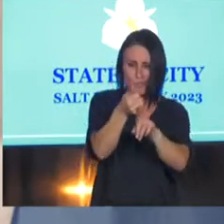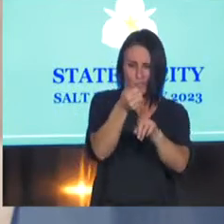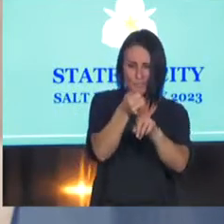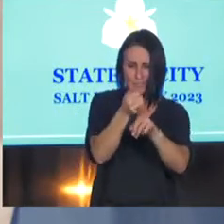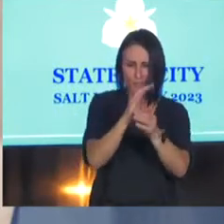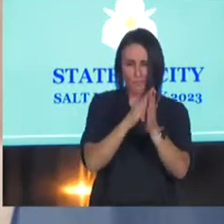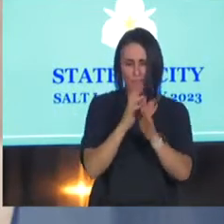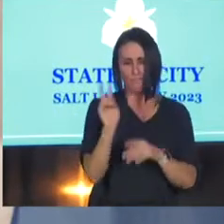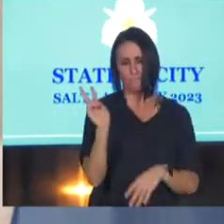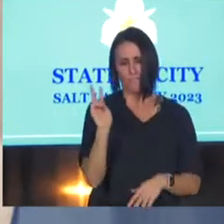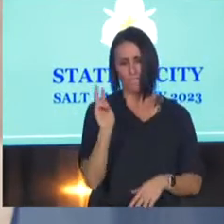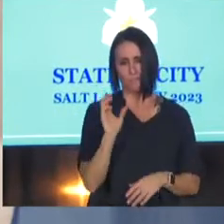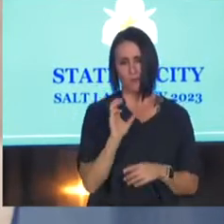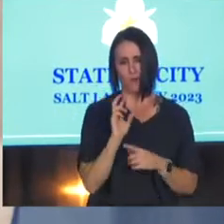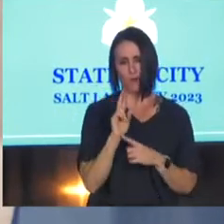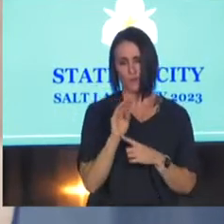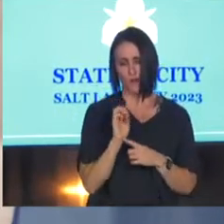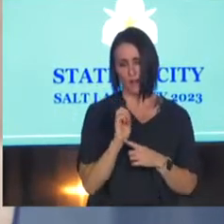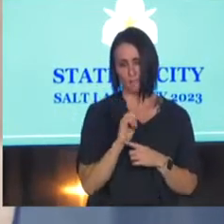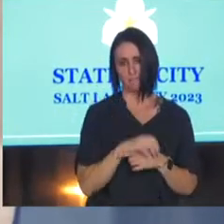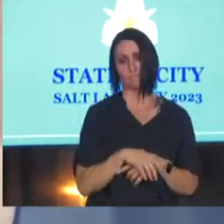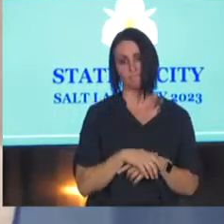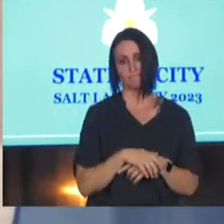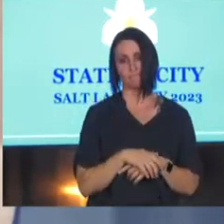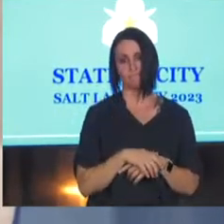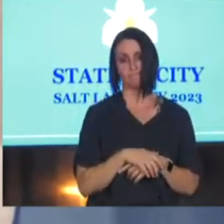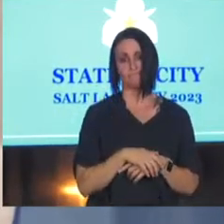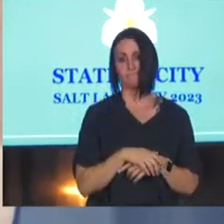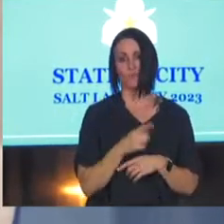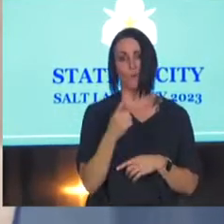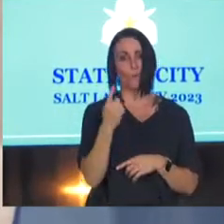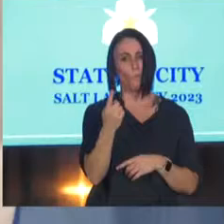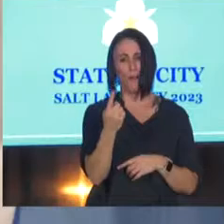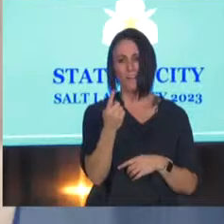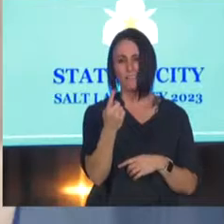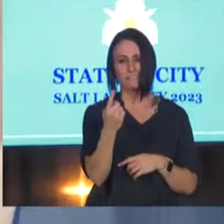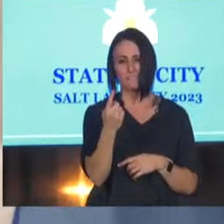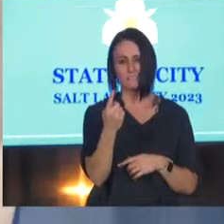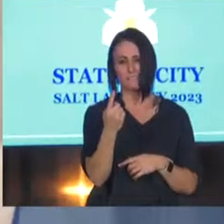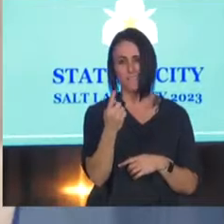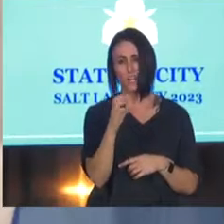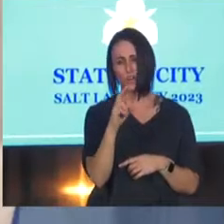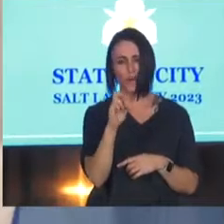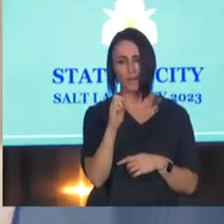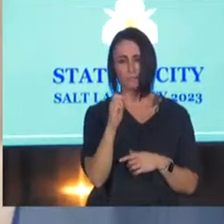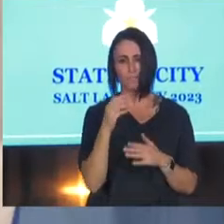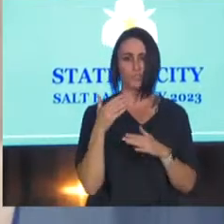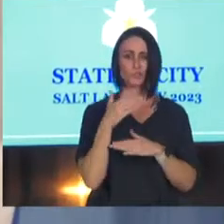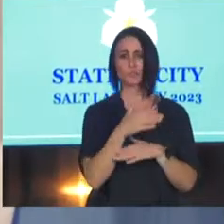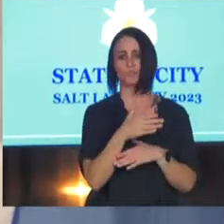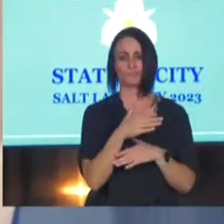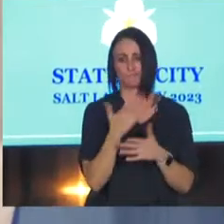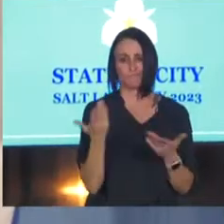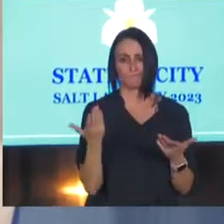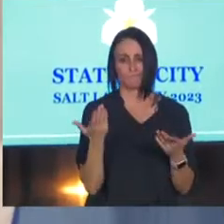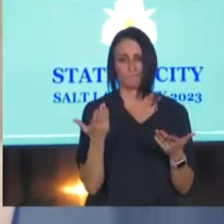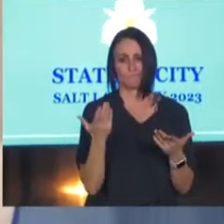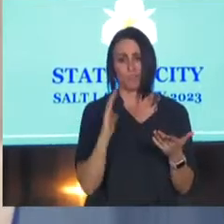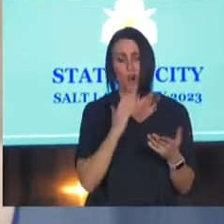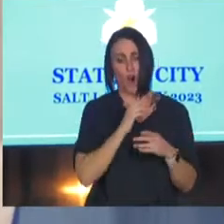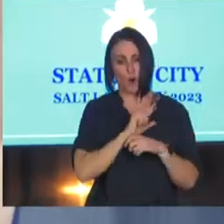become a victim of crime. And we will never forget that even one crime in this city is too many. Our work here will never be